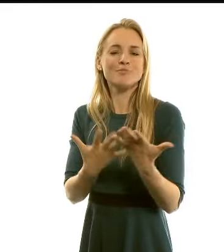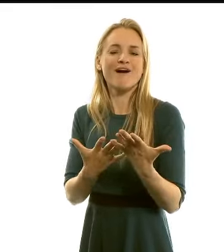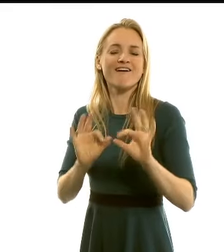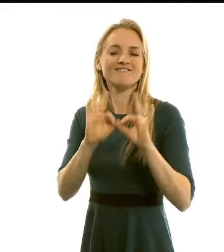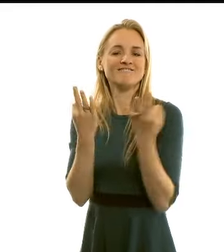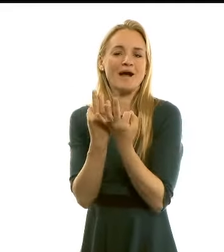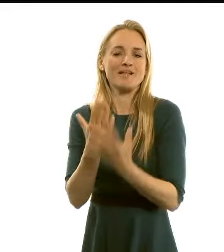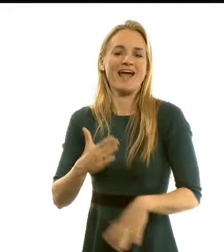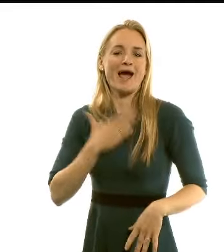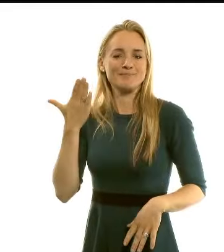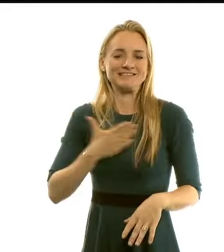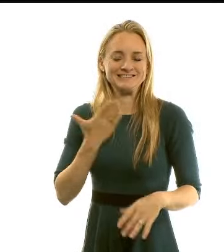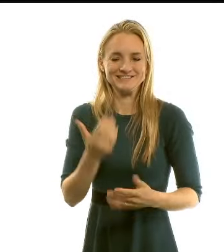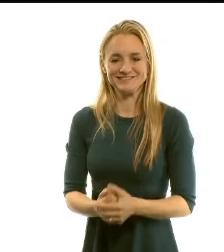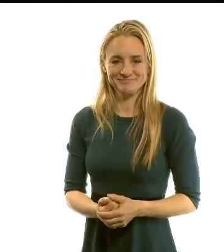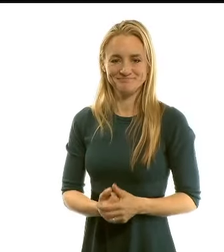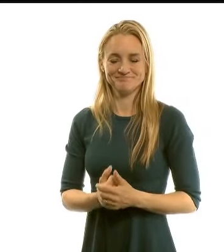apologize.